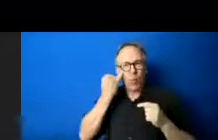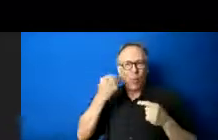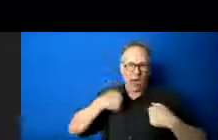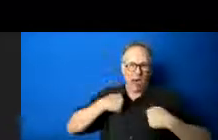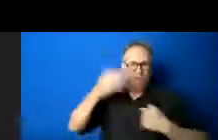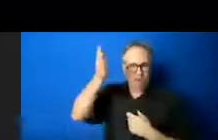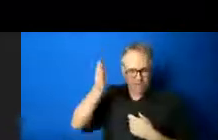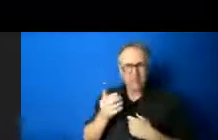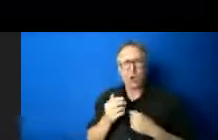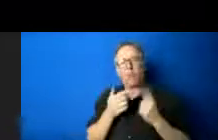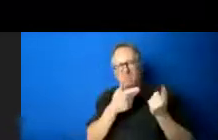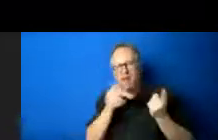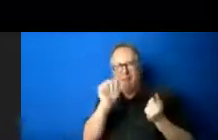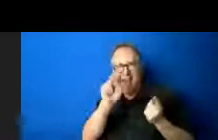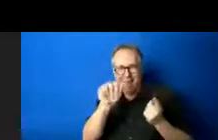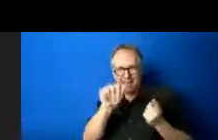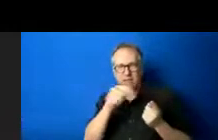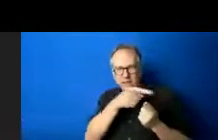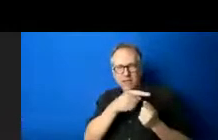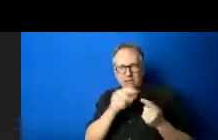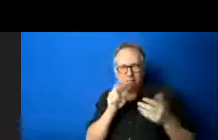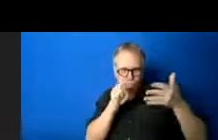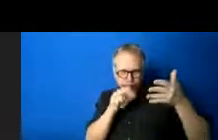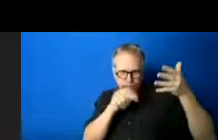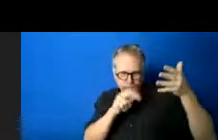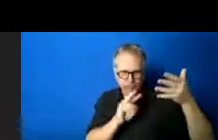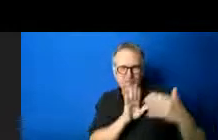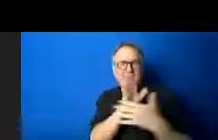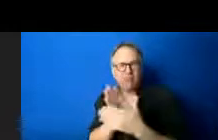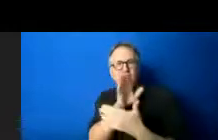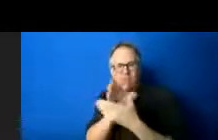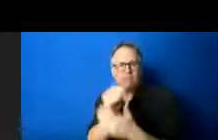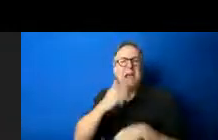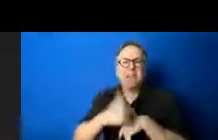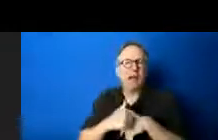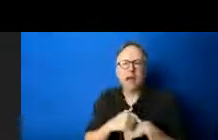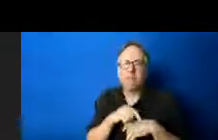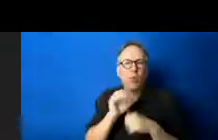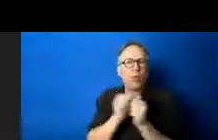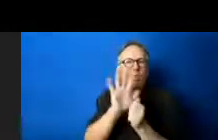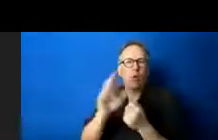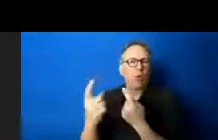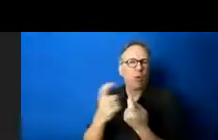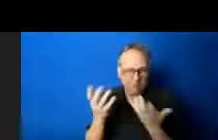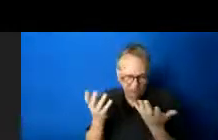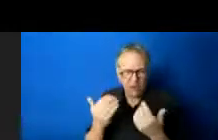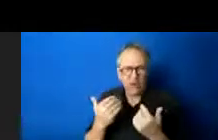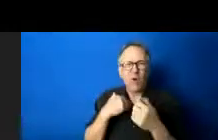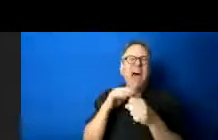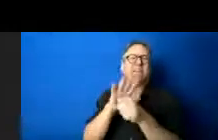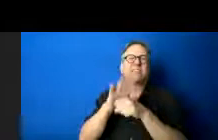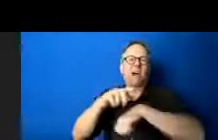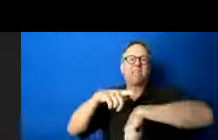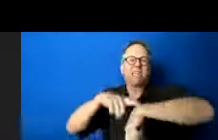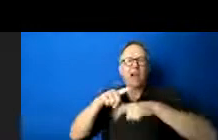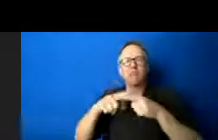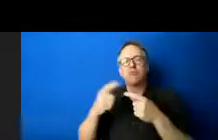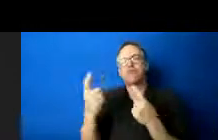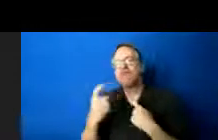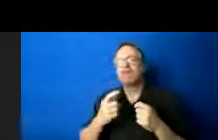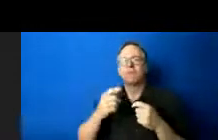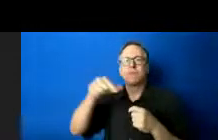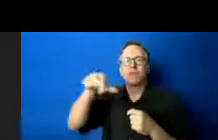to, feel free to interrupt throughout this with any questions you have. We should have enough time to ask questions